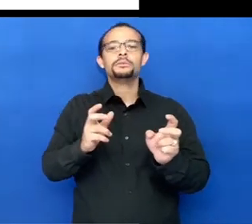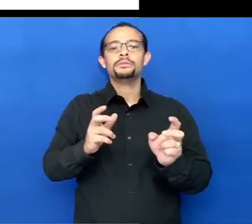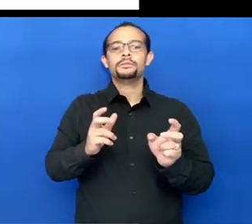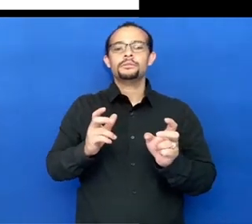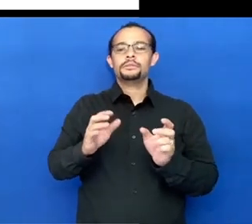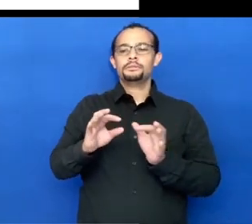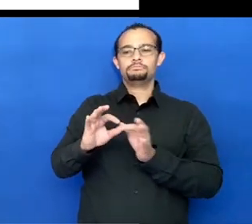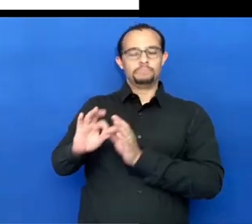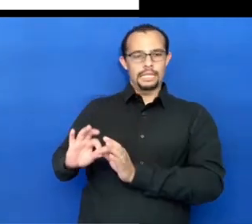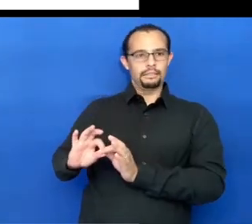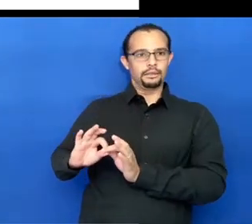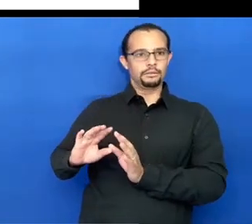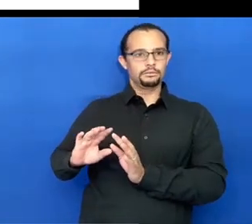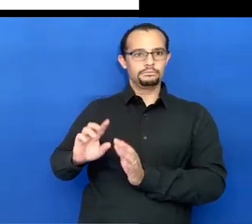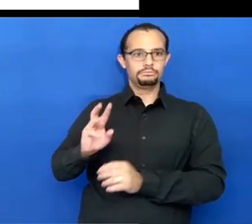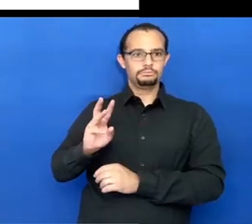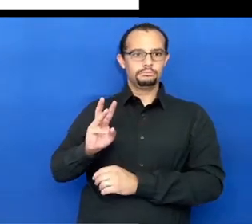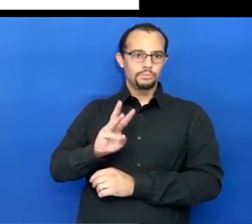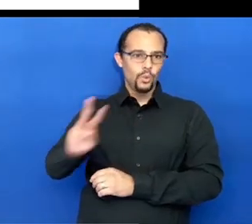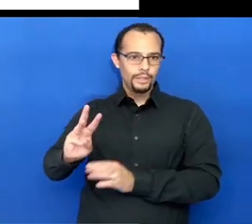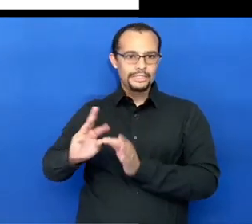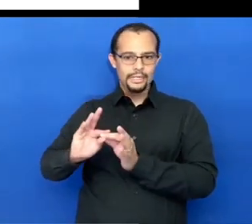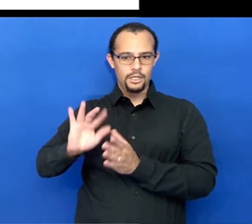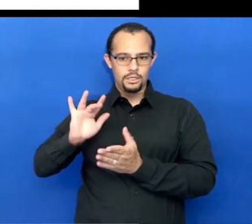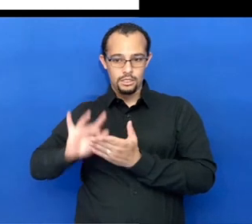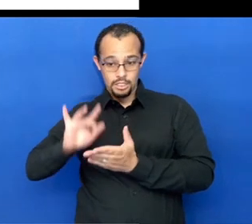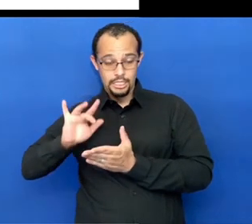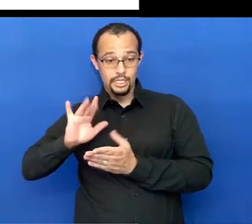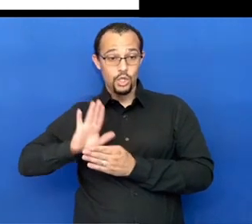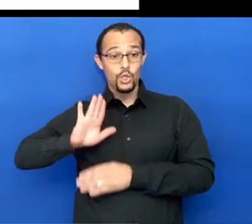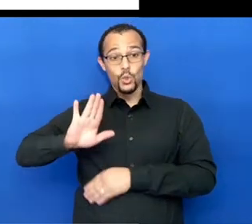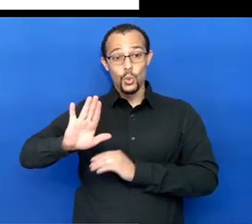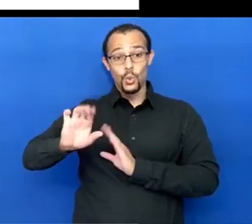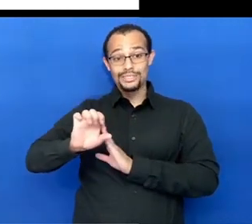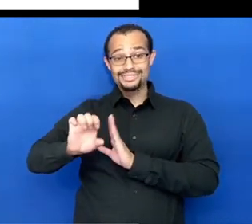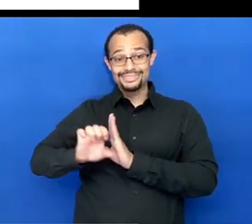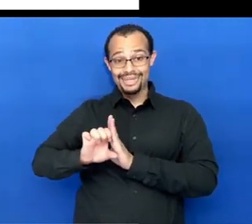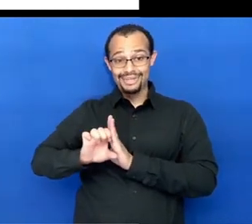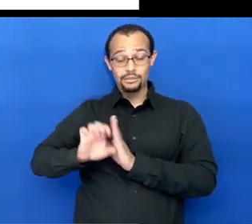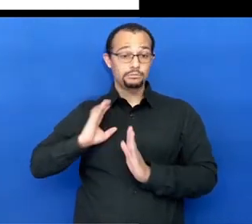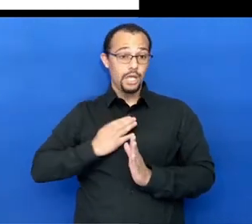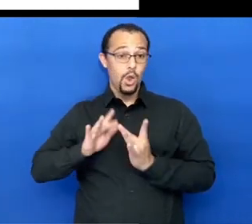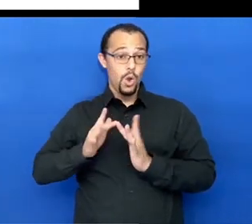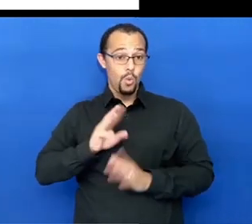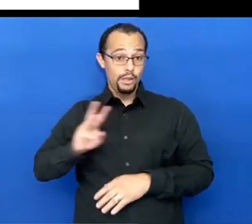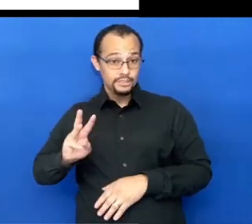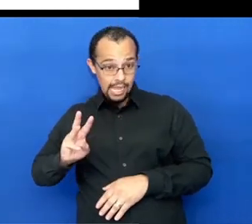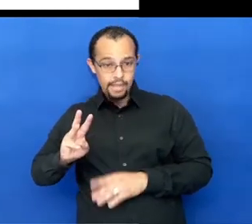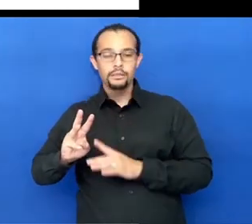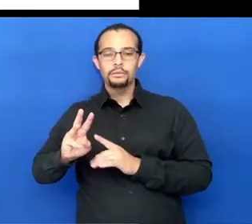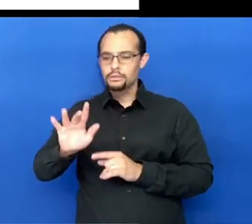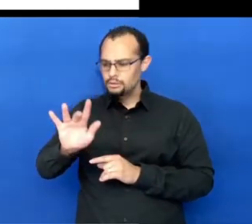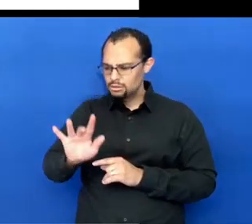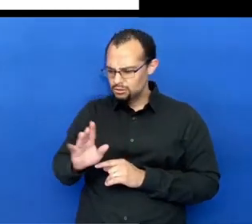and training topics that we may have that the link will provide you. You simply click on your